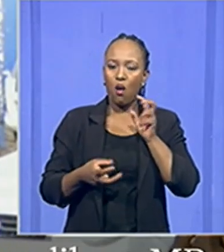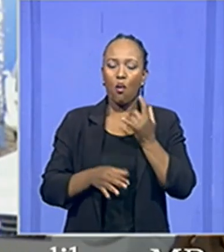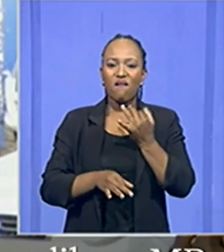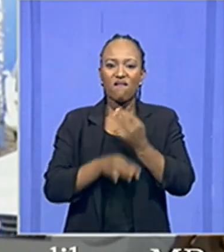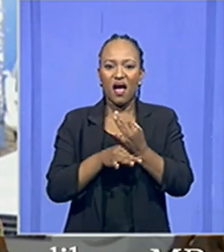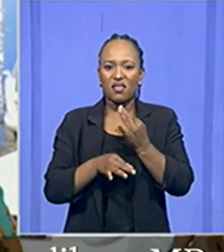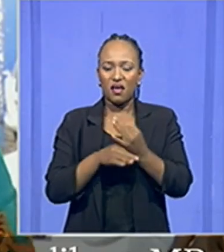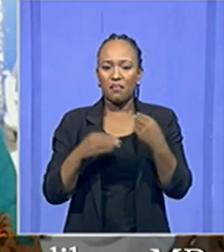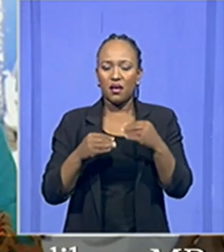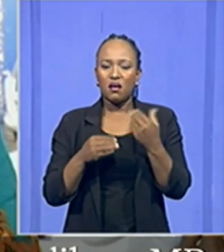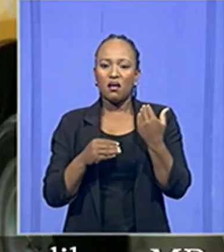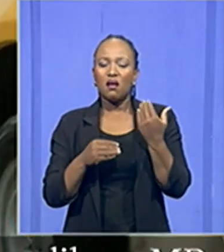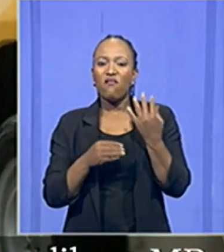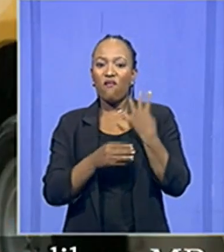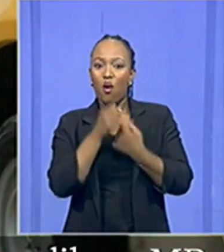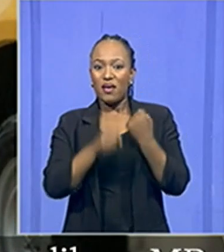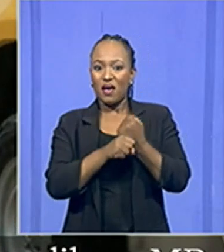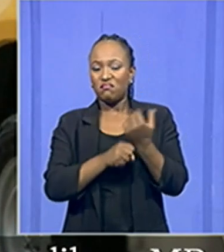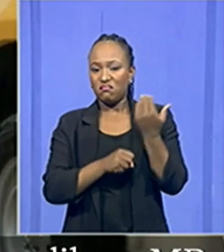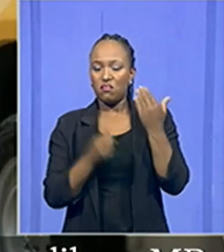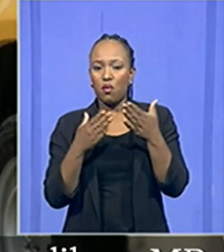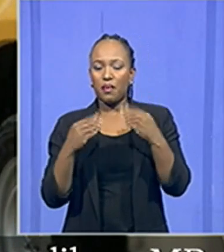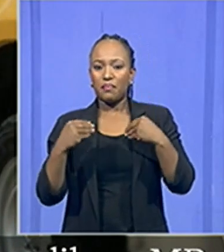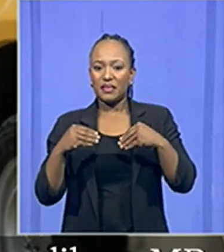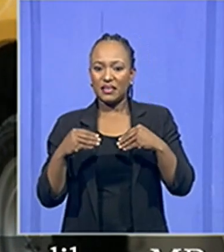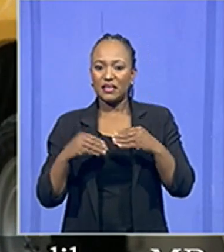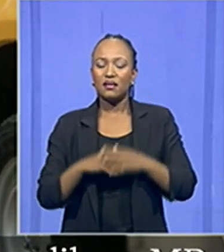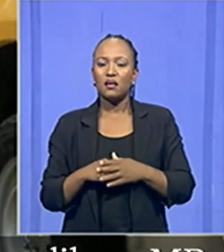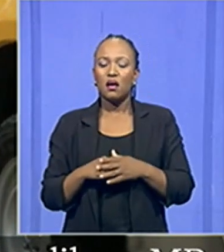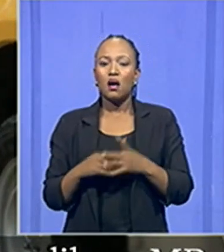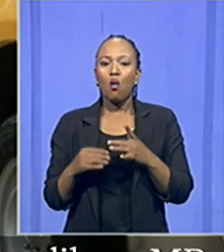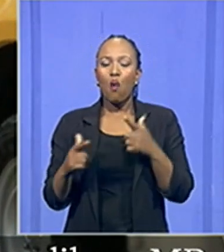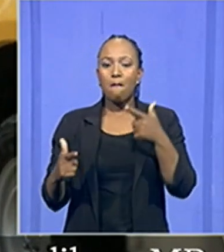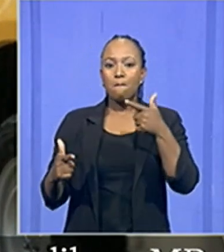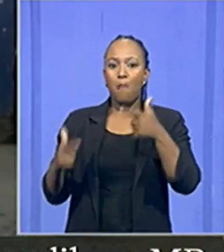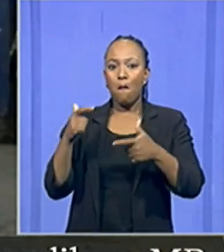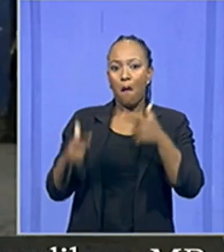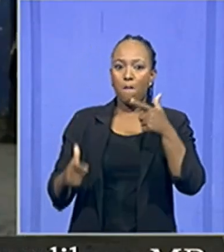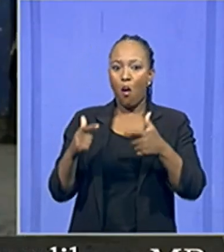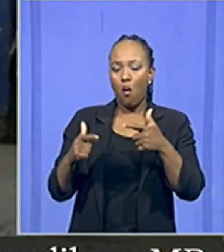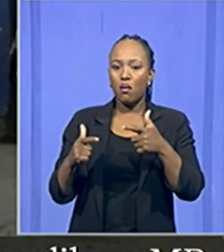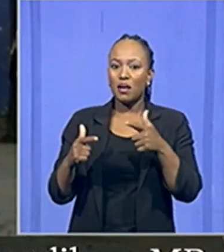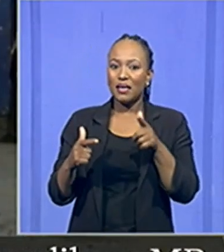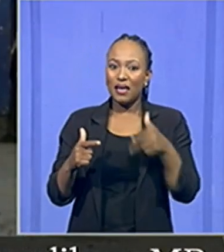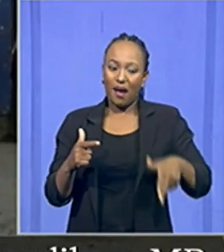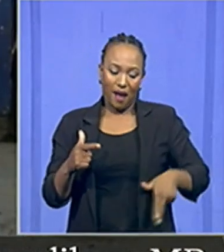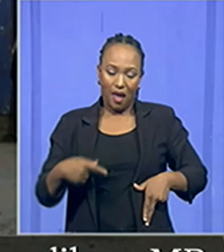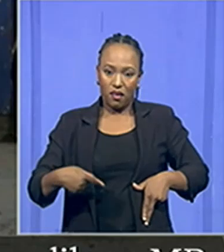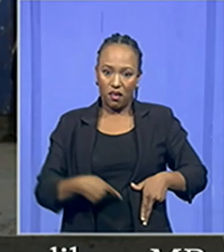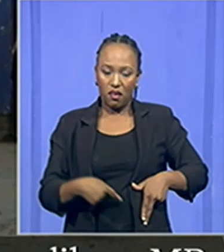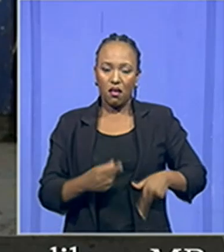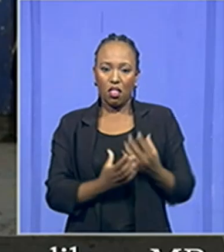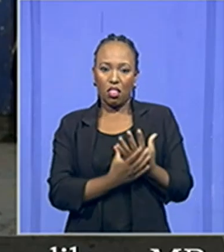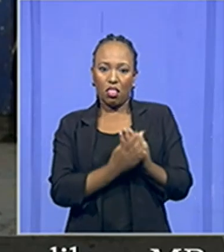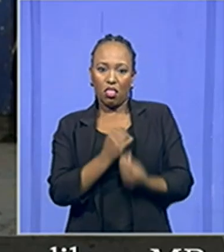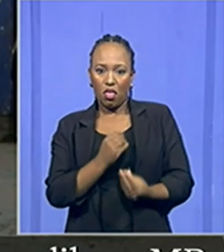ya go fete 40. Dithunya tšeo di šomišitšwego mothuntšhanong di sa nyametše. maphodisa a tšere basadi ba babedi go ba gadika